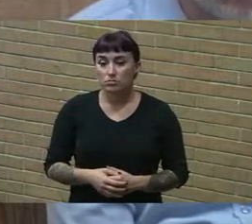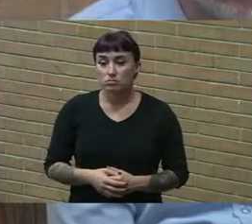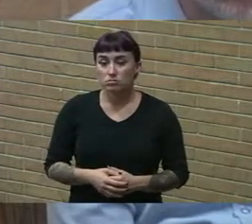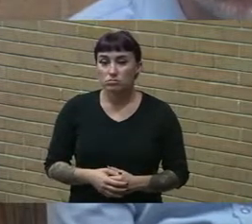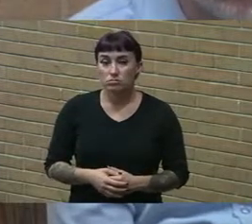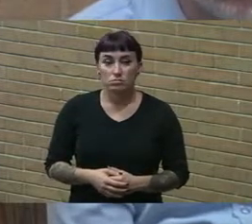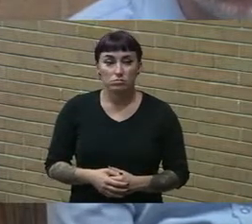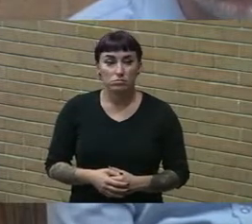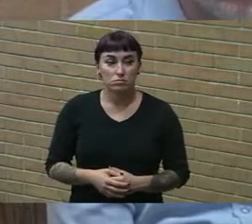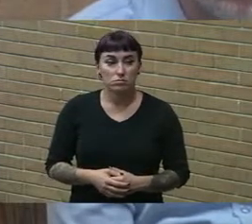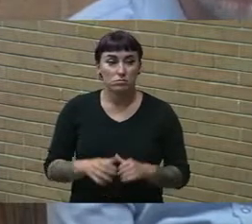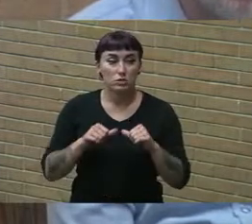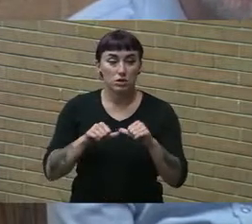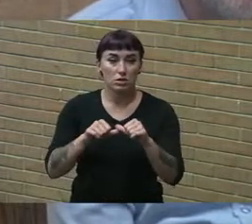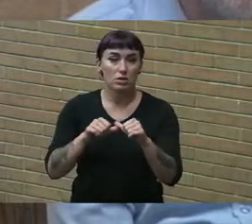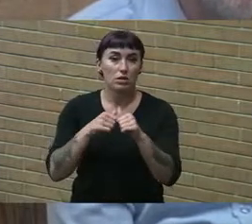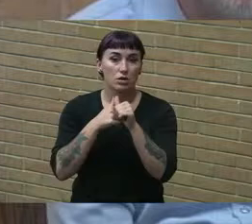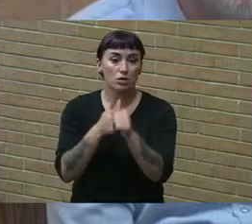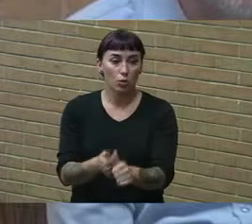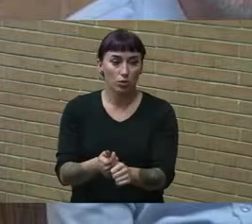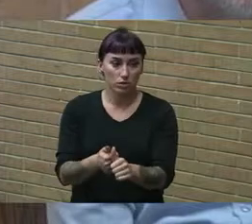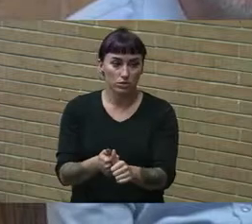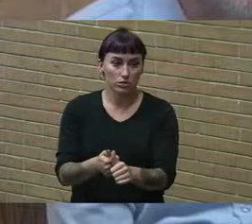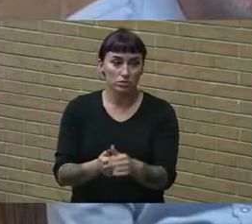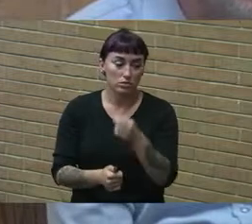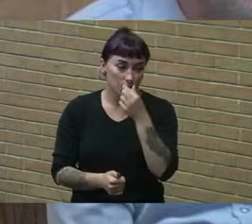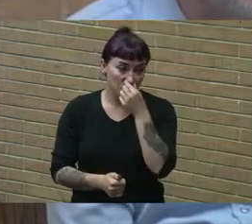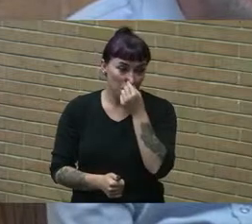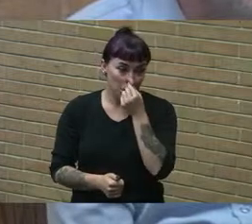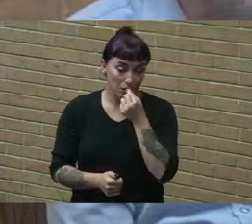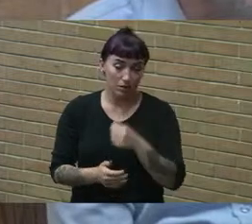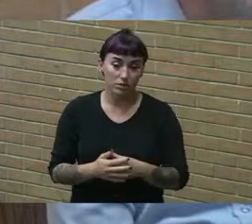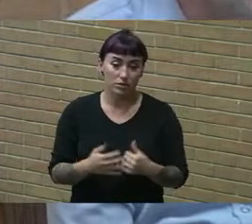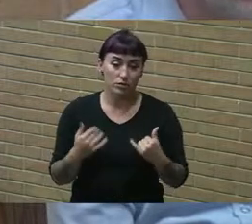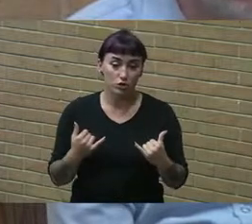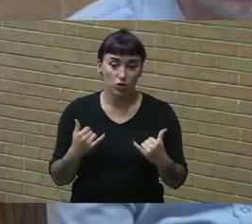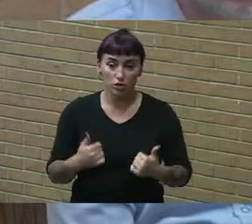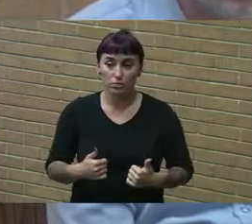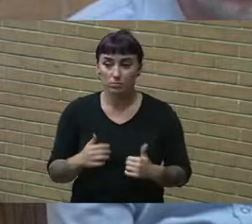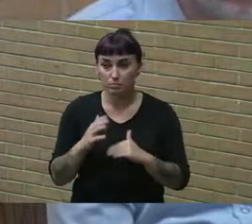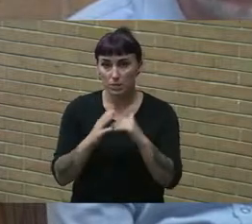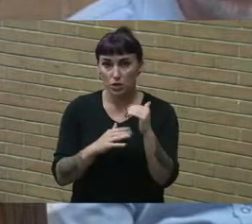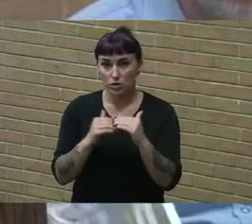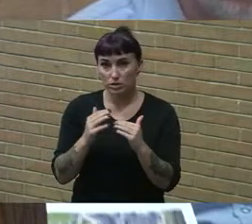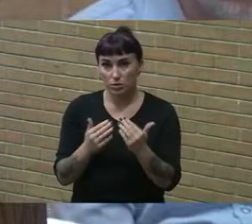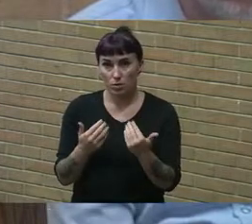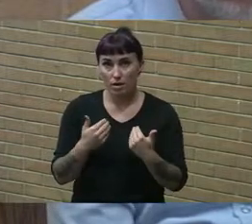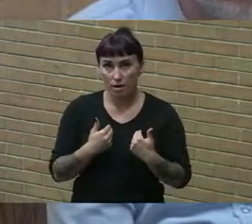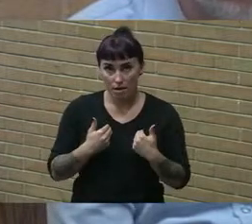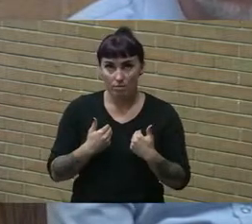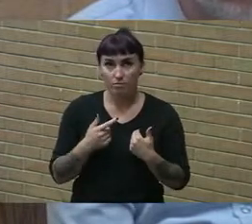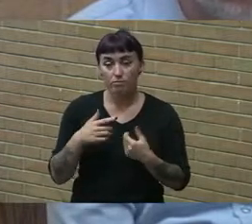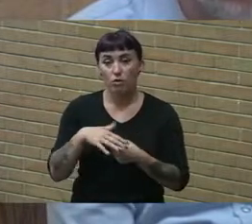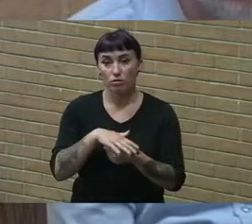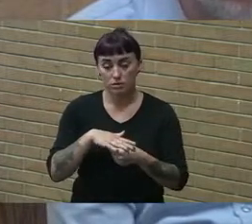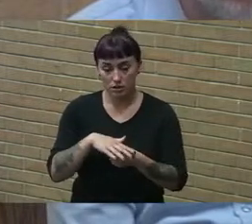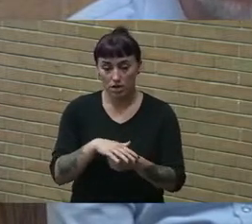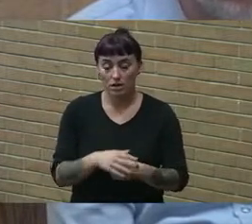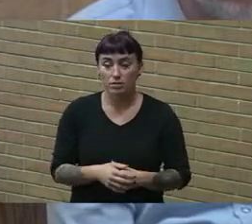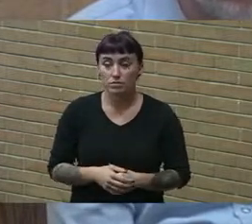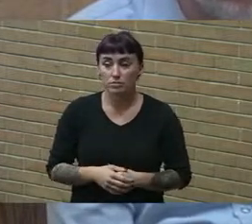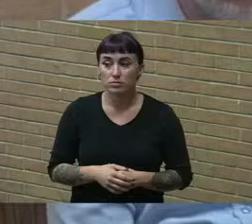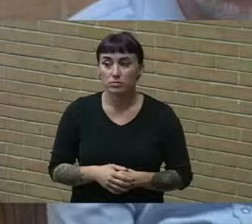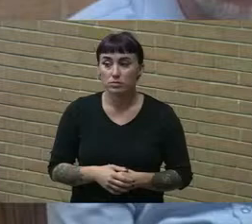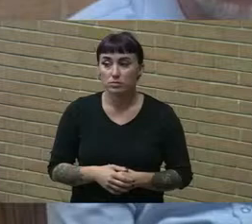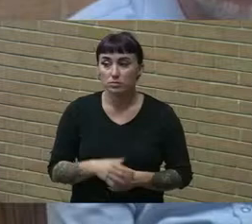consistent and in accordance with the existing buildings that we have on the site and